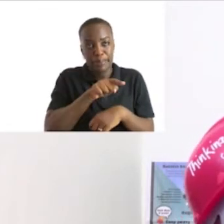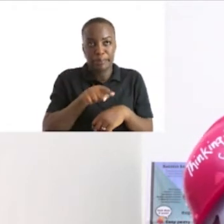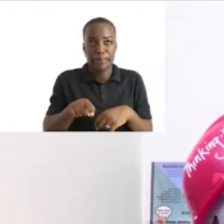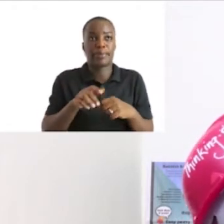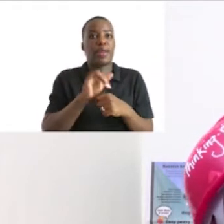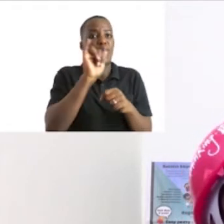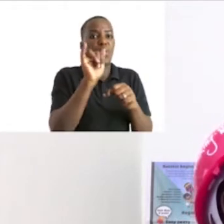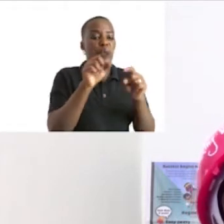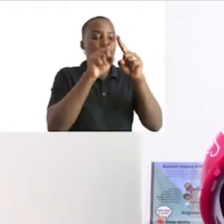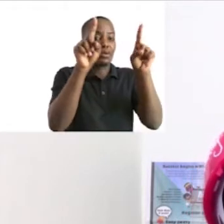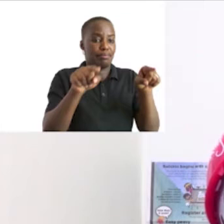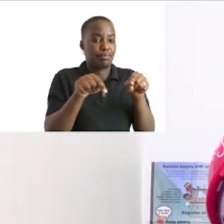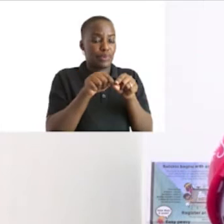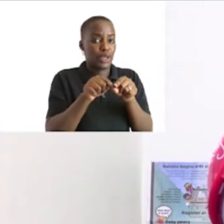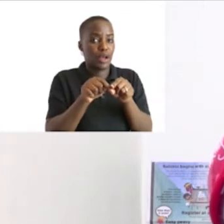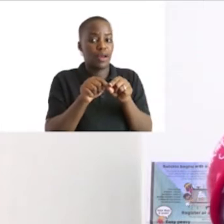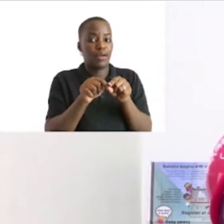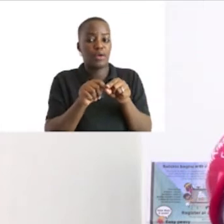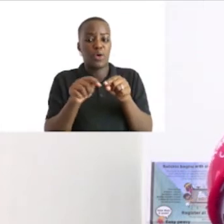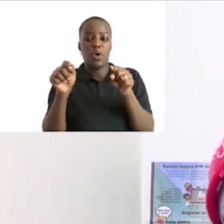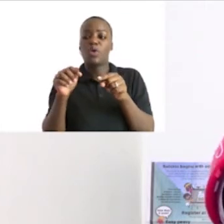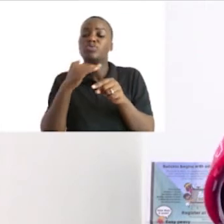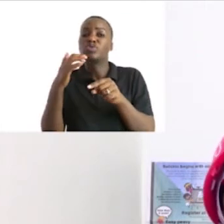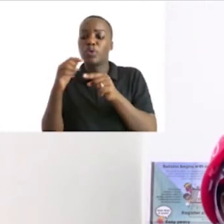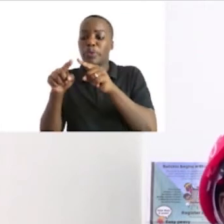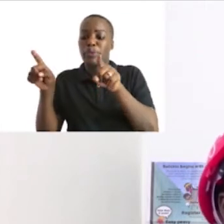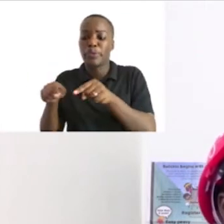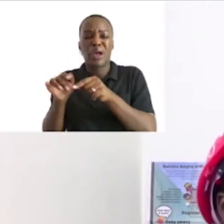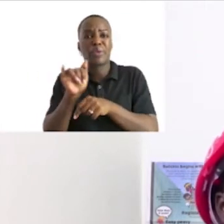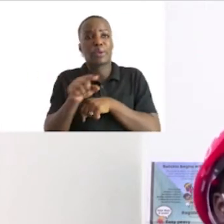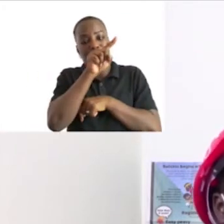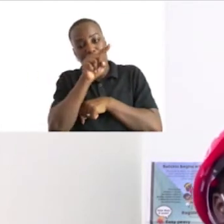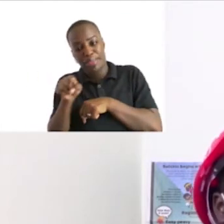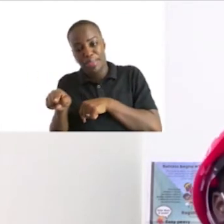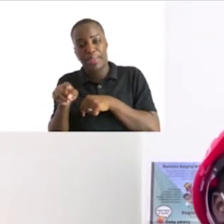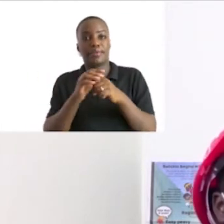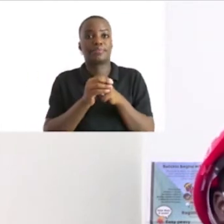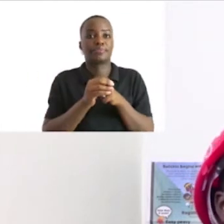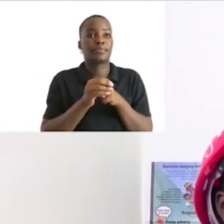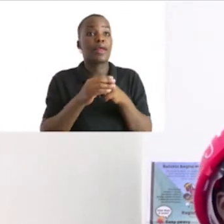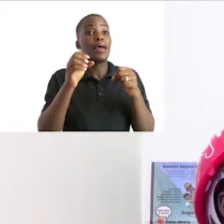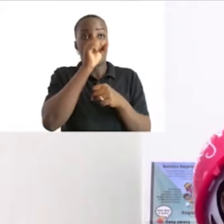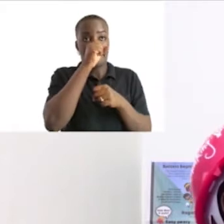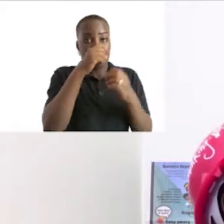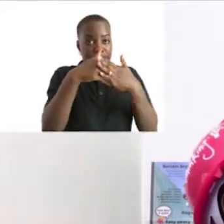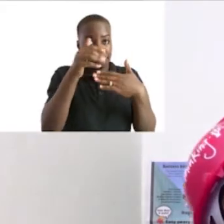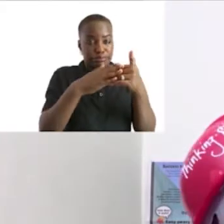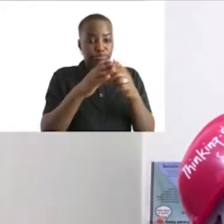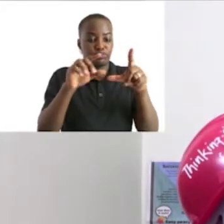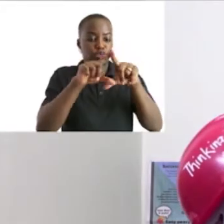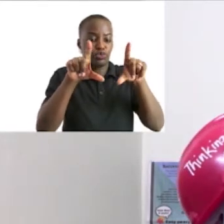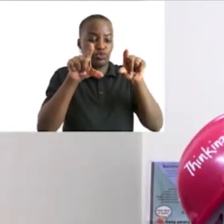Okay? Let me read the first one for you. The pig built his house out of